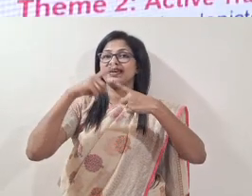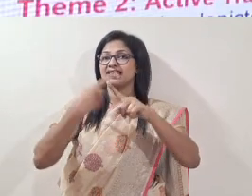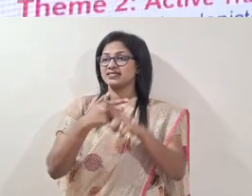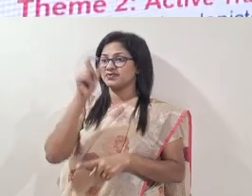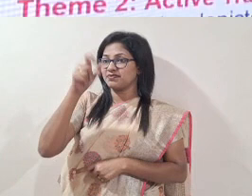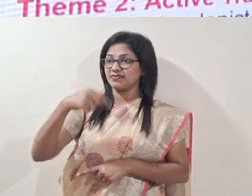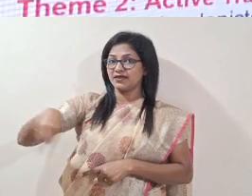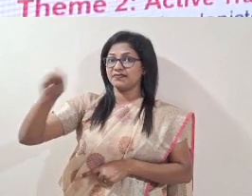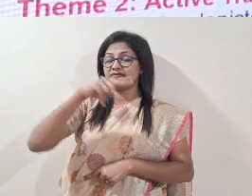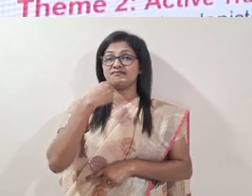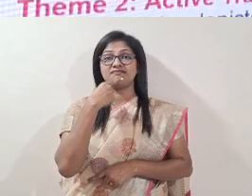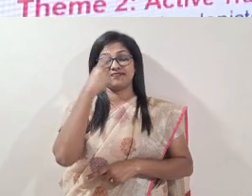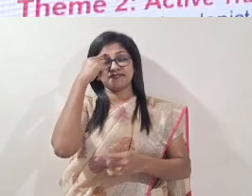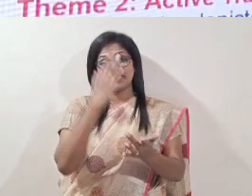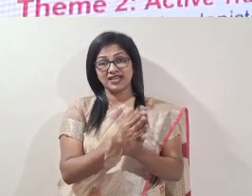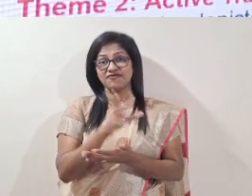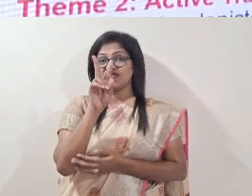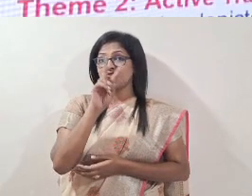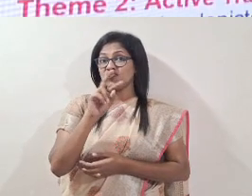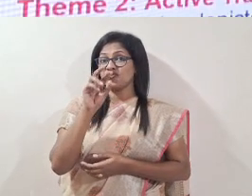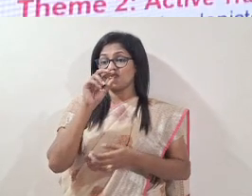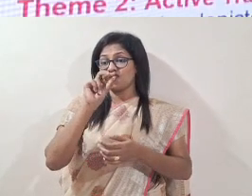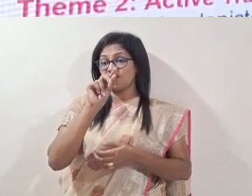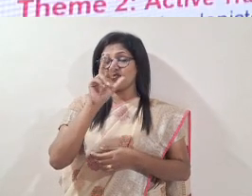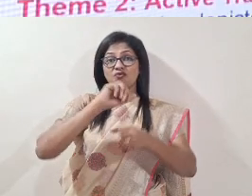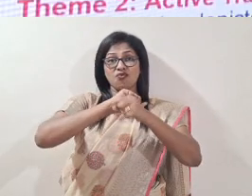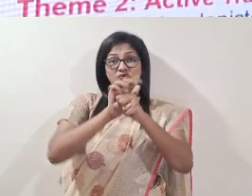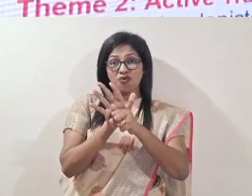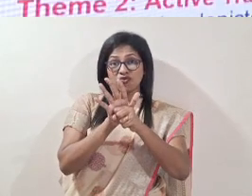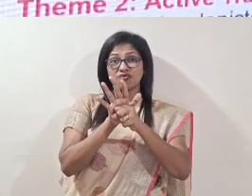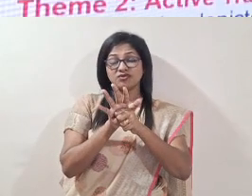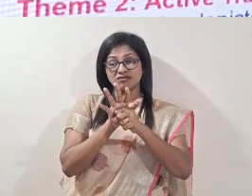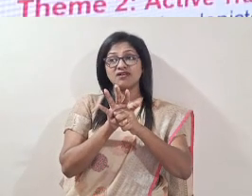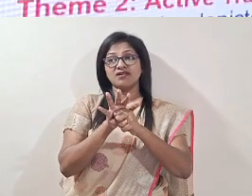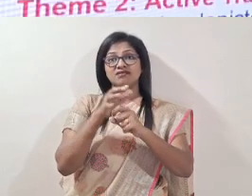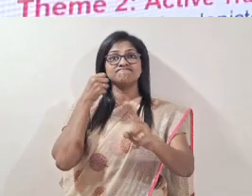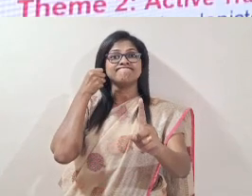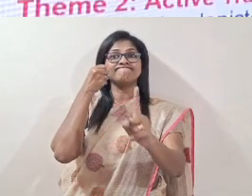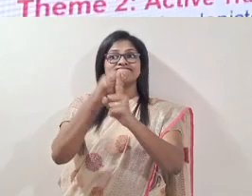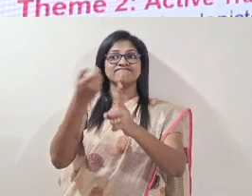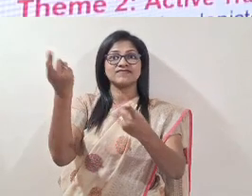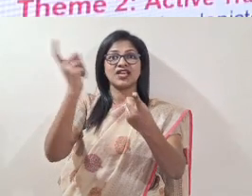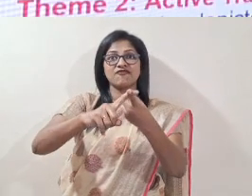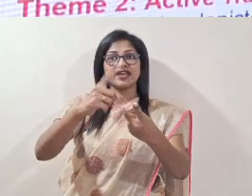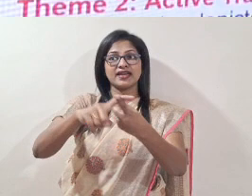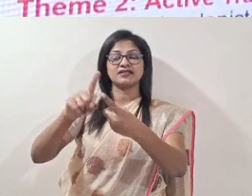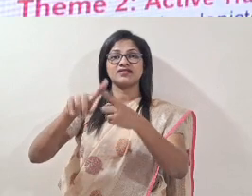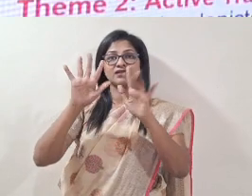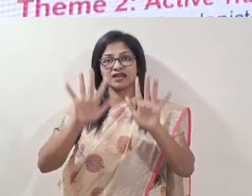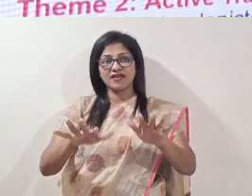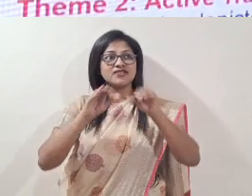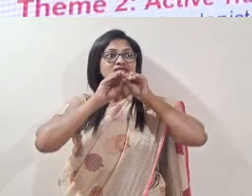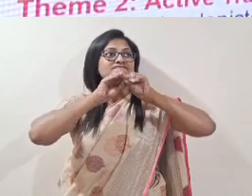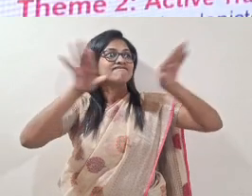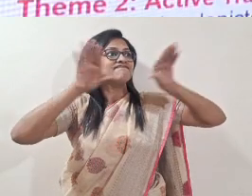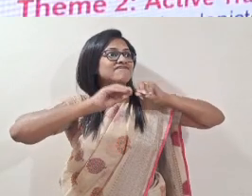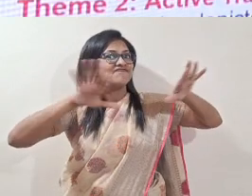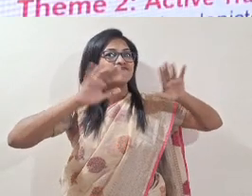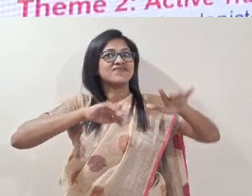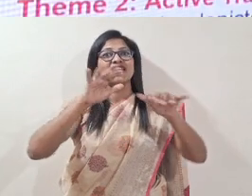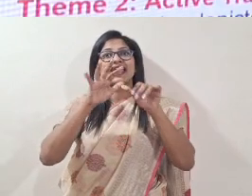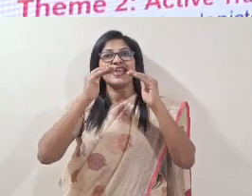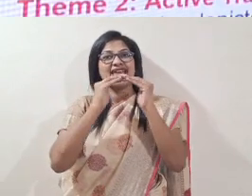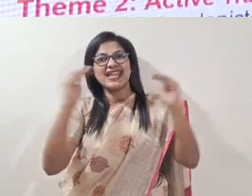that COVID-19 has affected in such a way that there is an amplification of